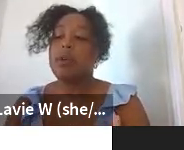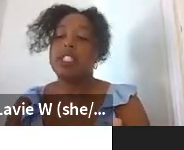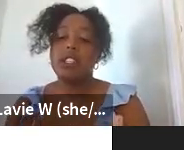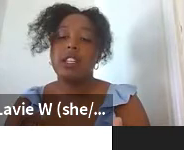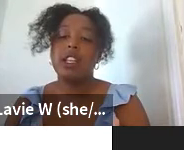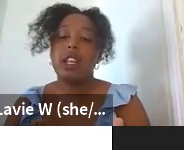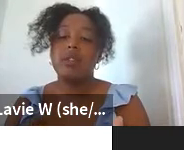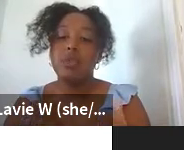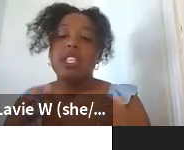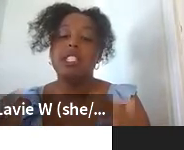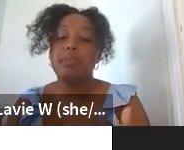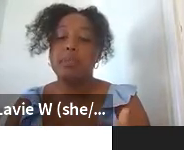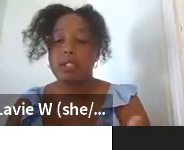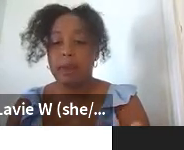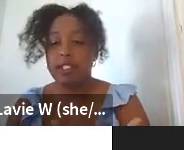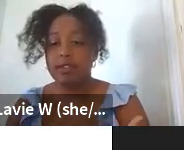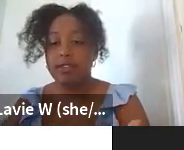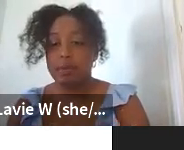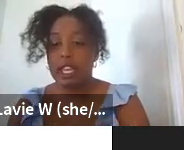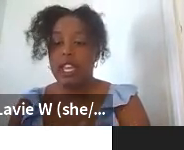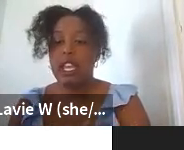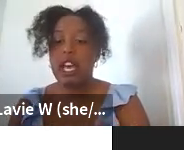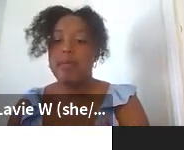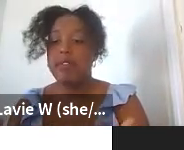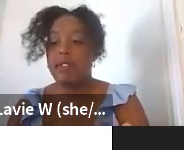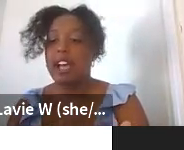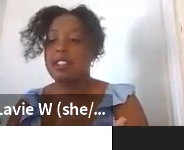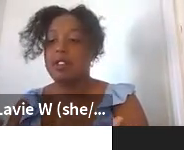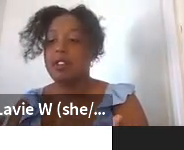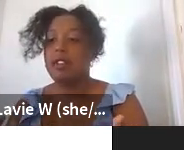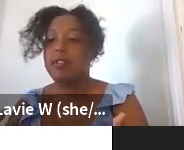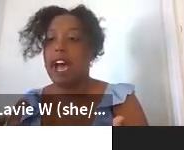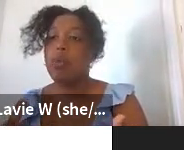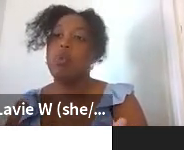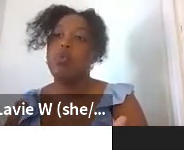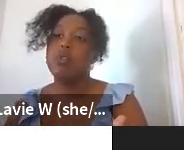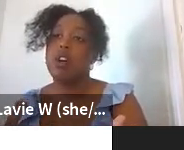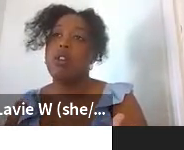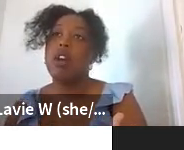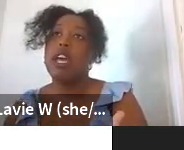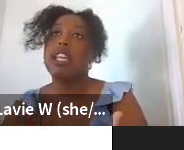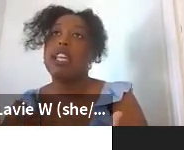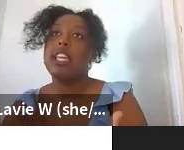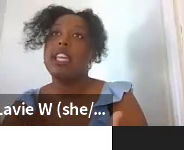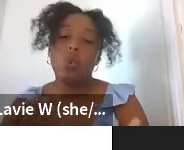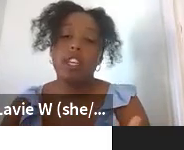it puts in really deep perspective for me the facts of how, you know,